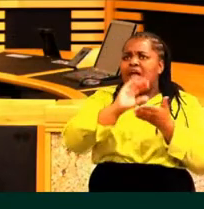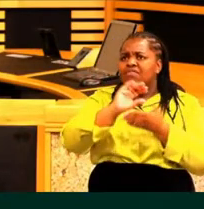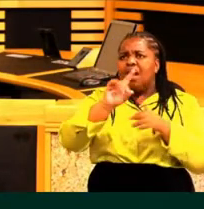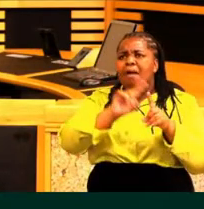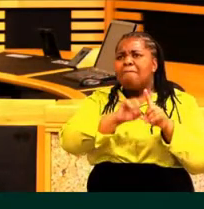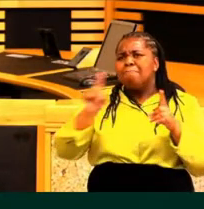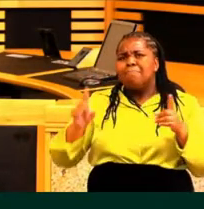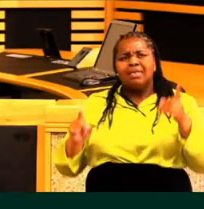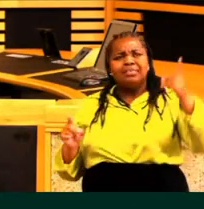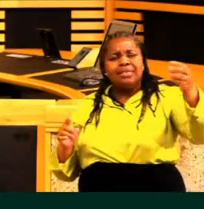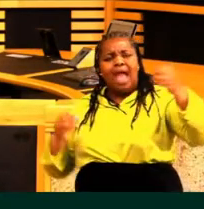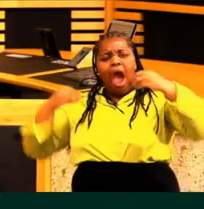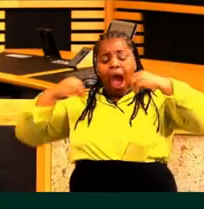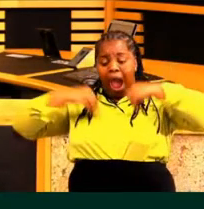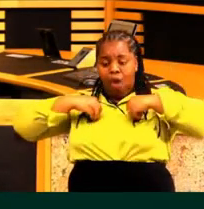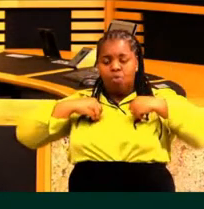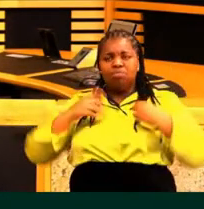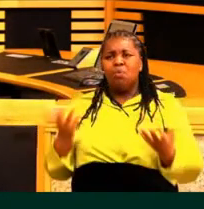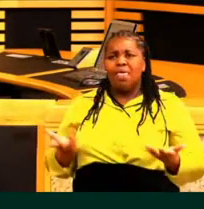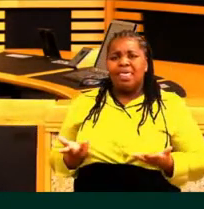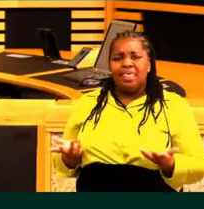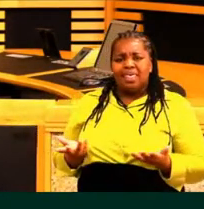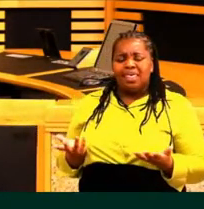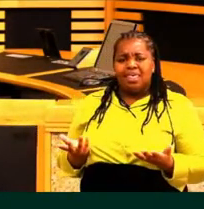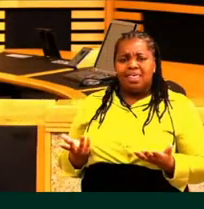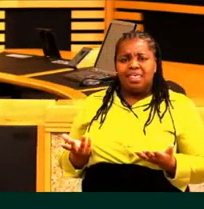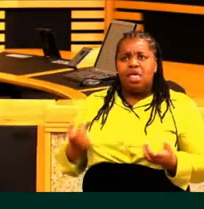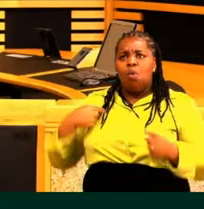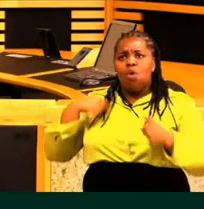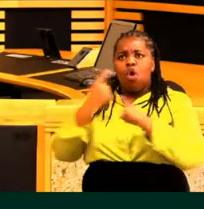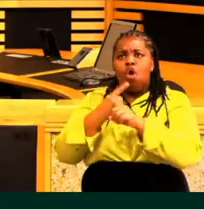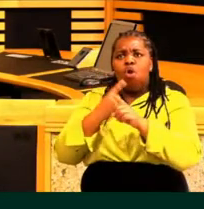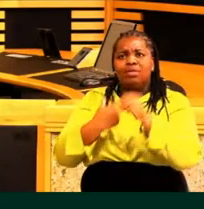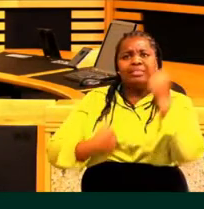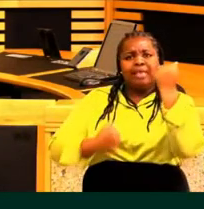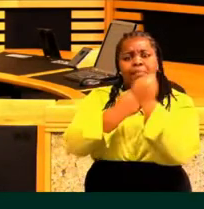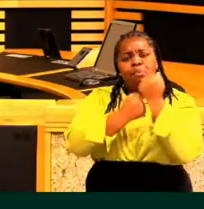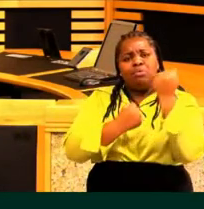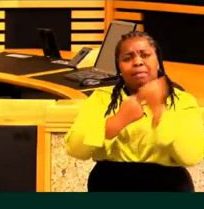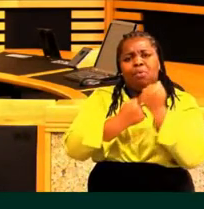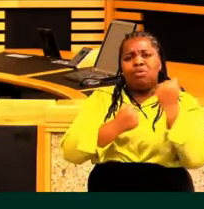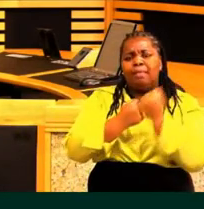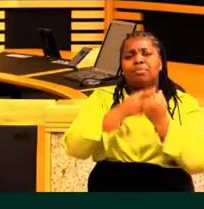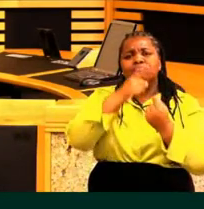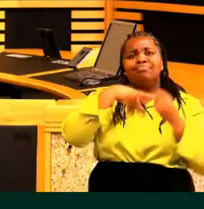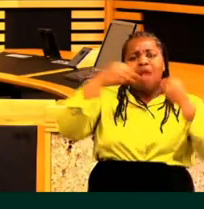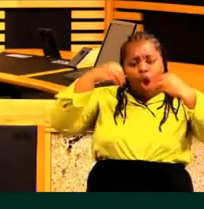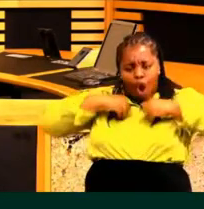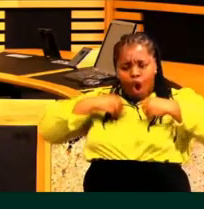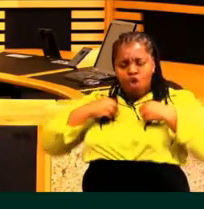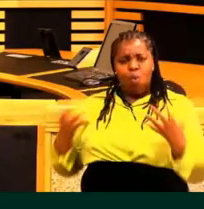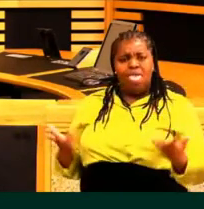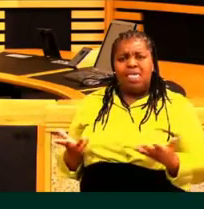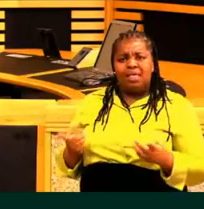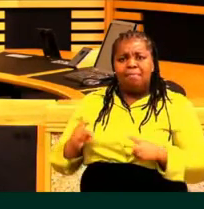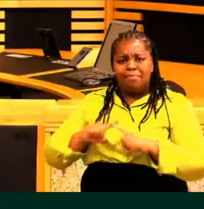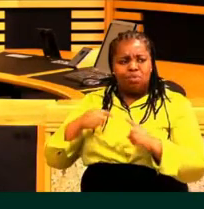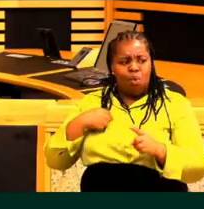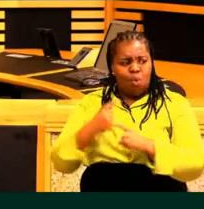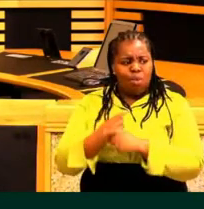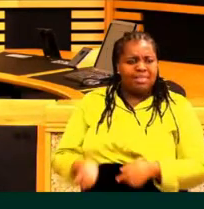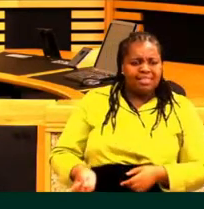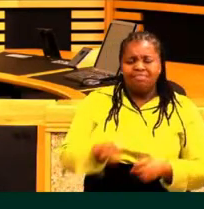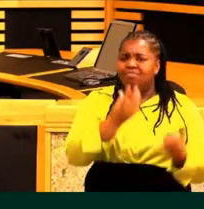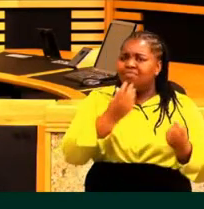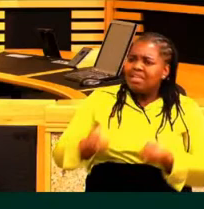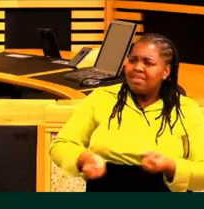in our economy but the contribution and the investment that our state makes to the sector is so huge in